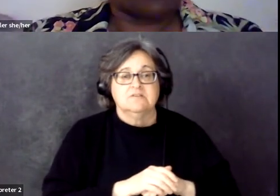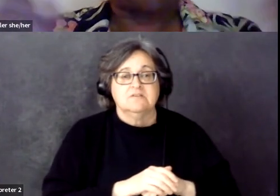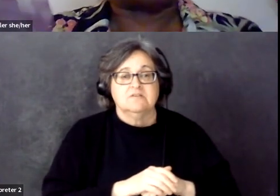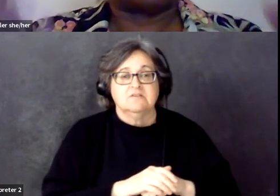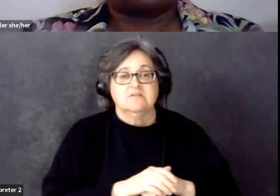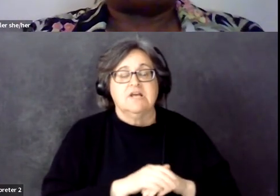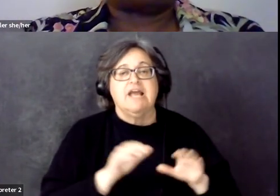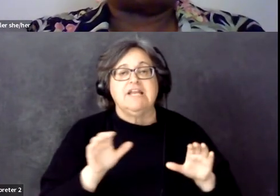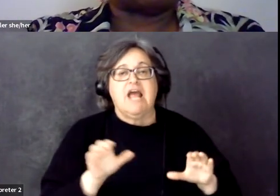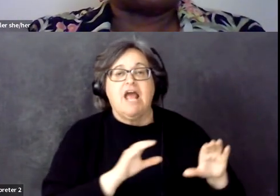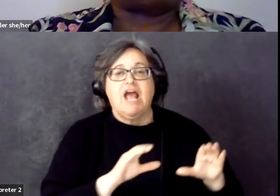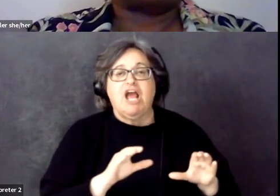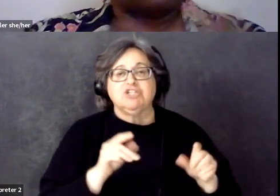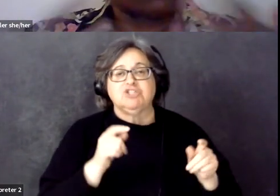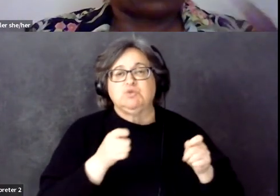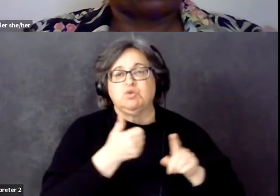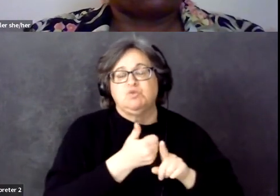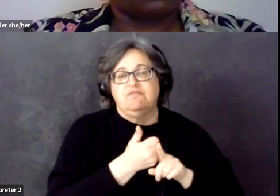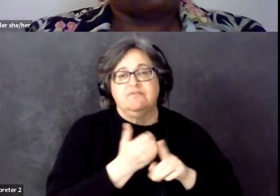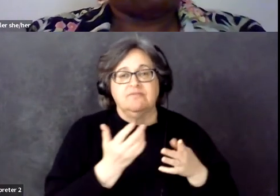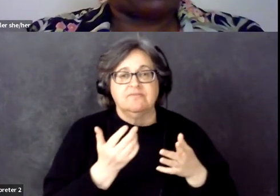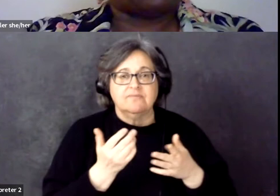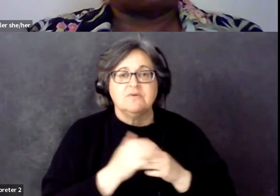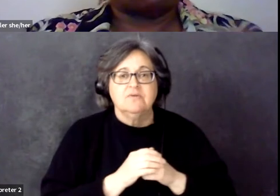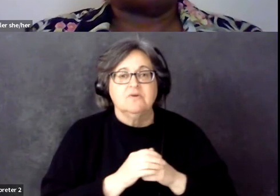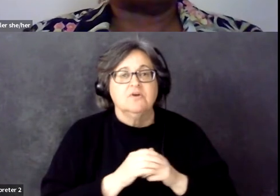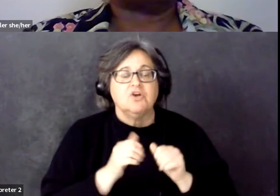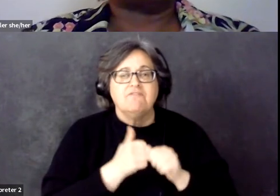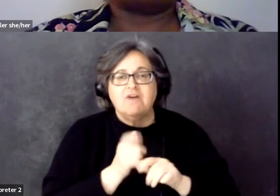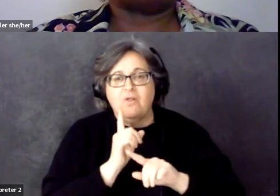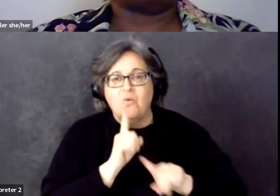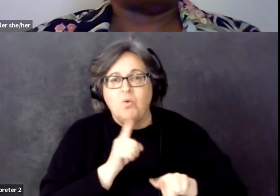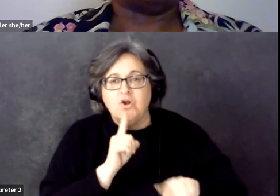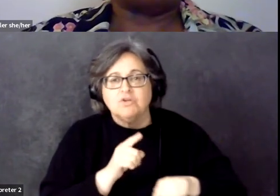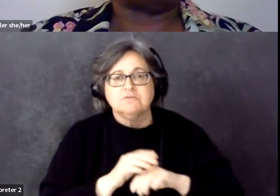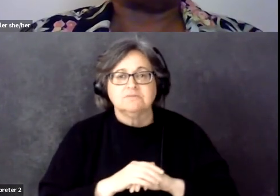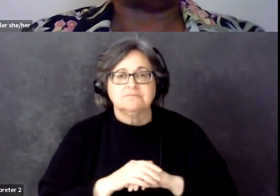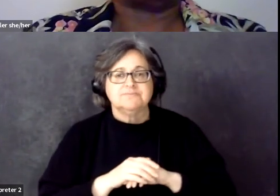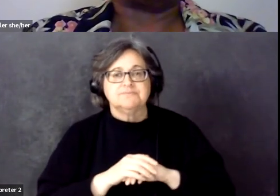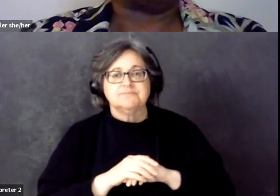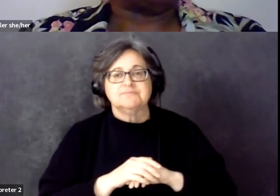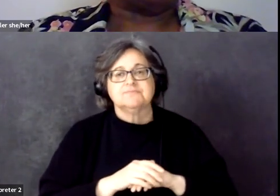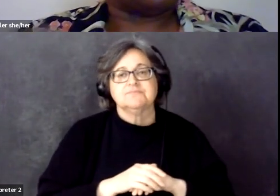you know, act in control of themselves and to follow orders. And